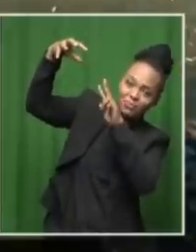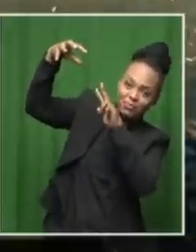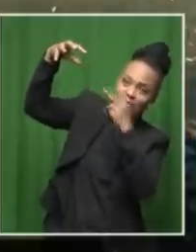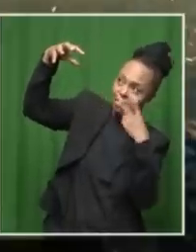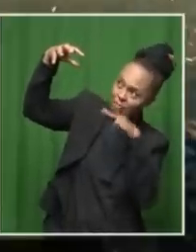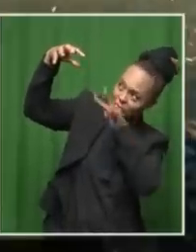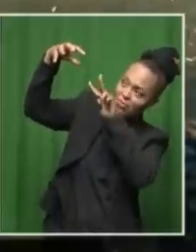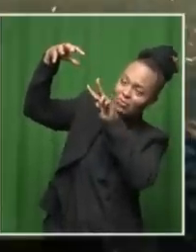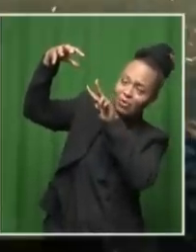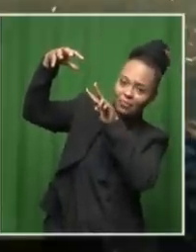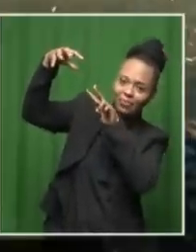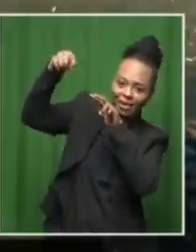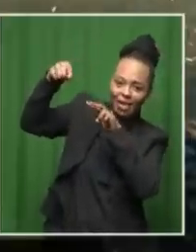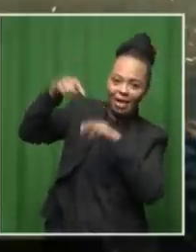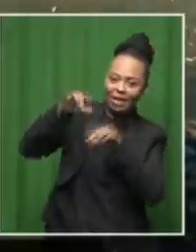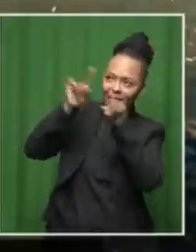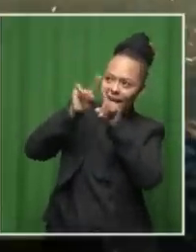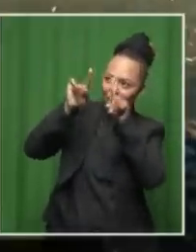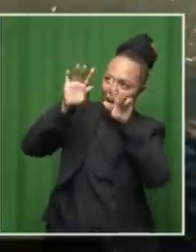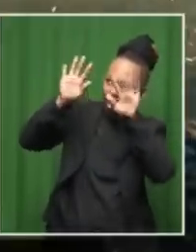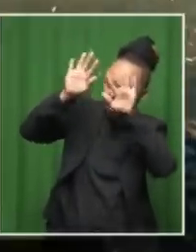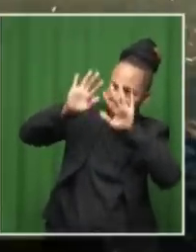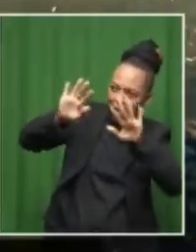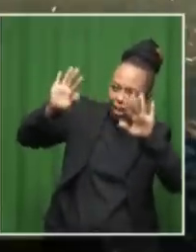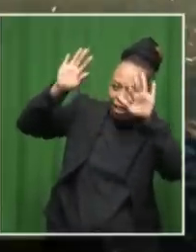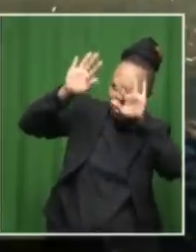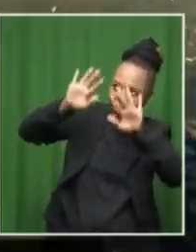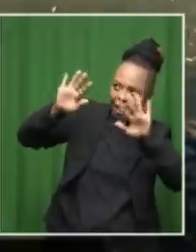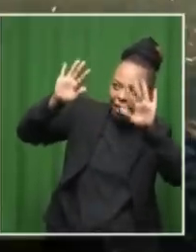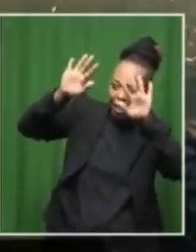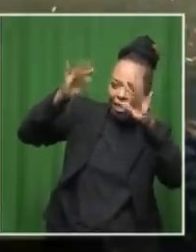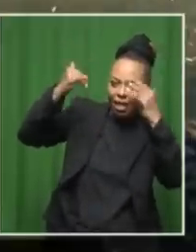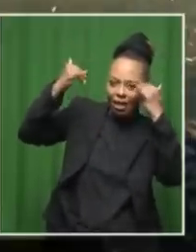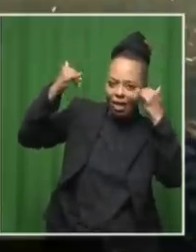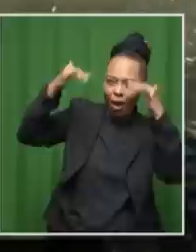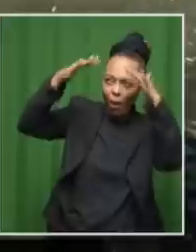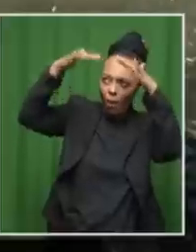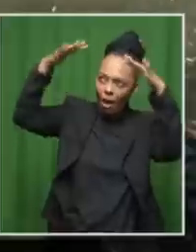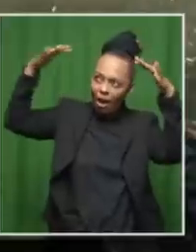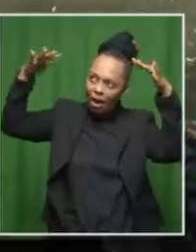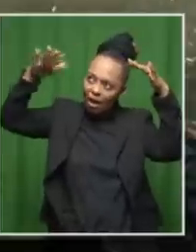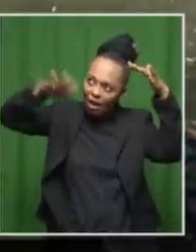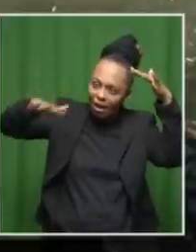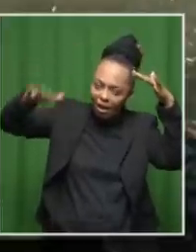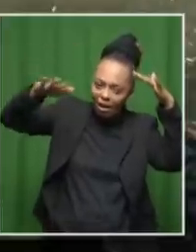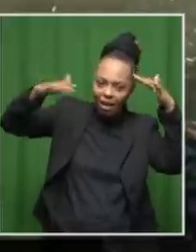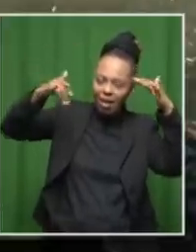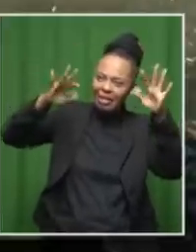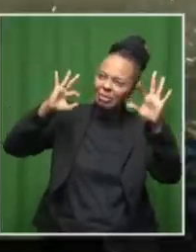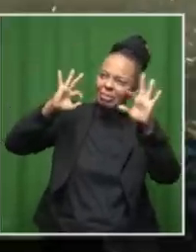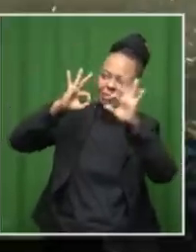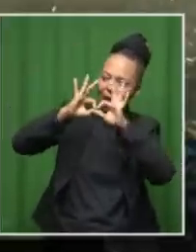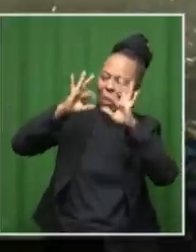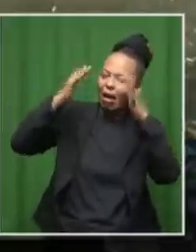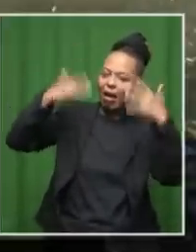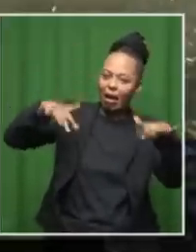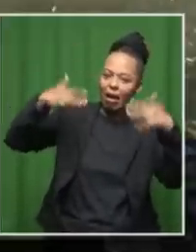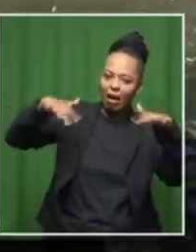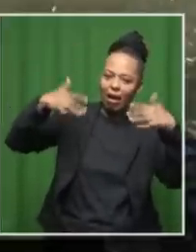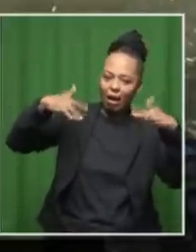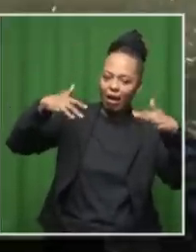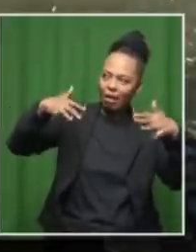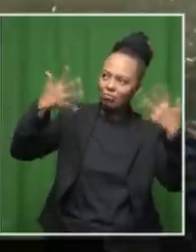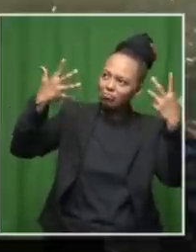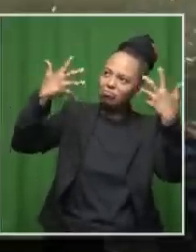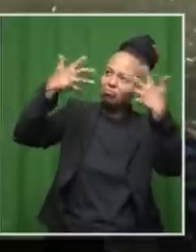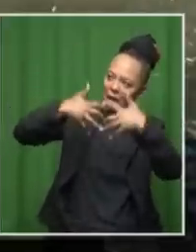cloud cover, and it is absolutely spectacular from here. And I think, you know, it actually is befitting